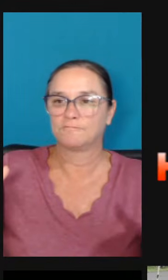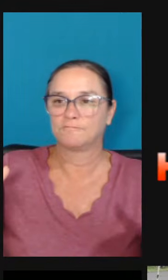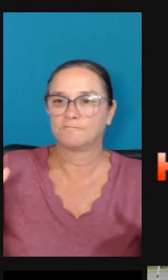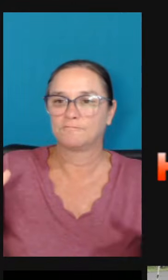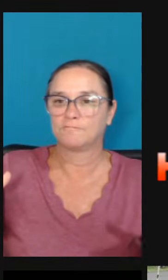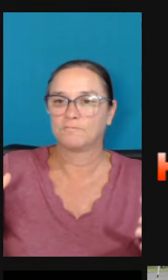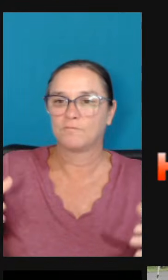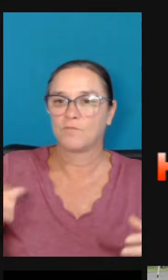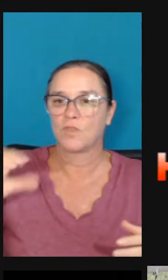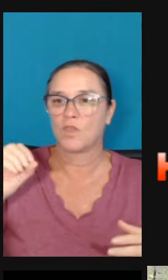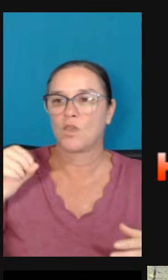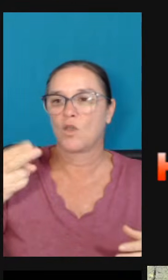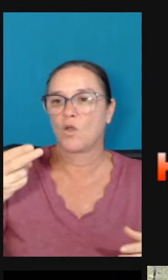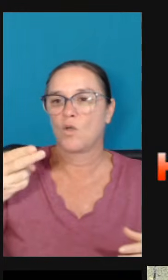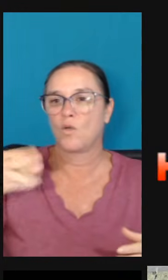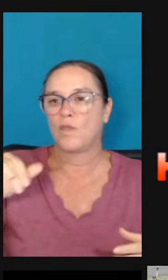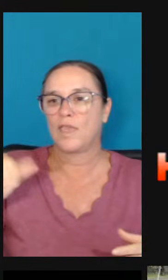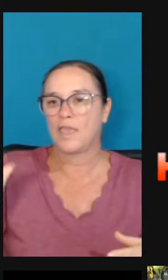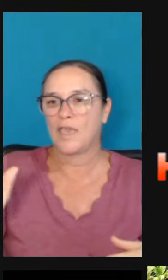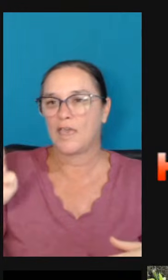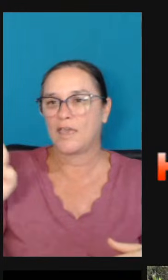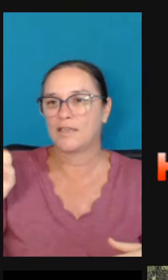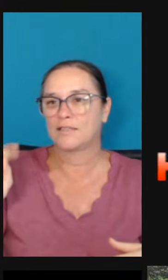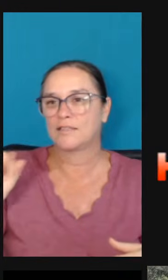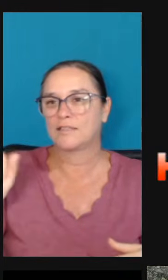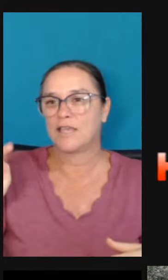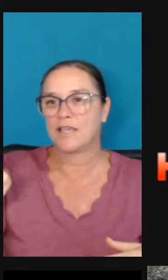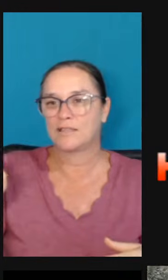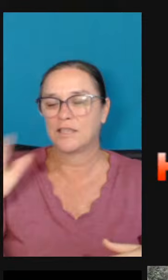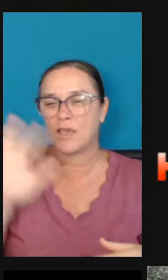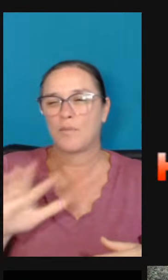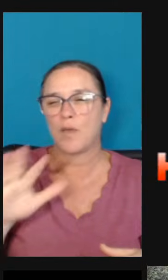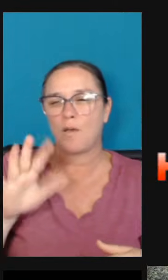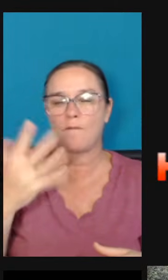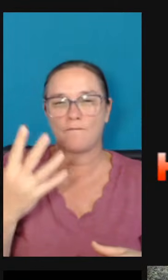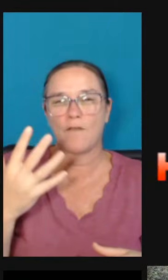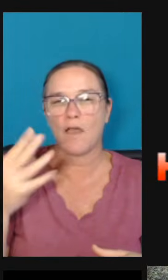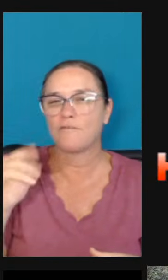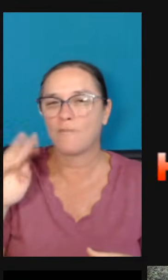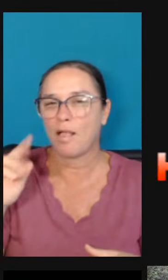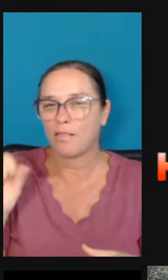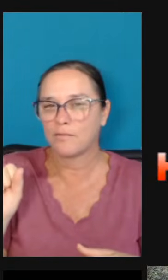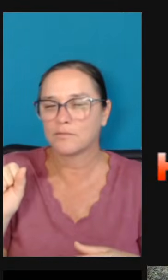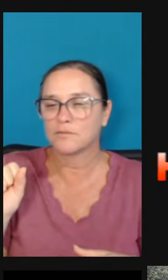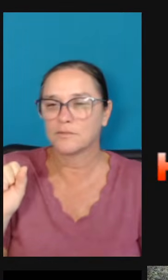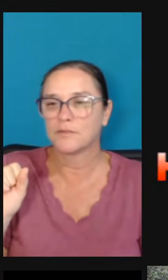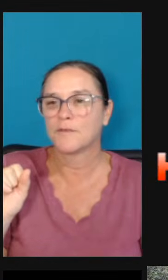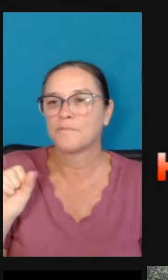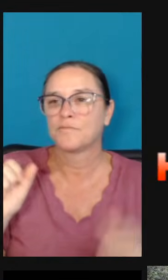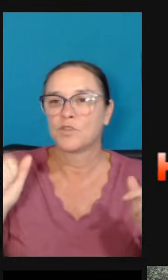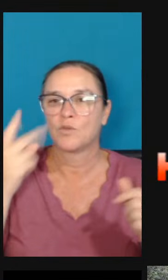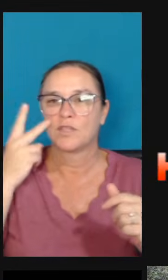Ohia Estates, about 5 miles east of the vents. And you can see the reticulite